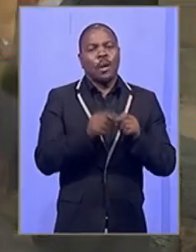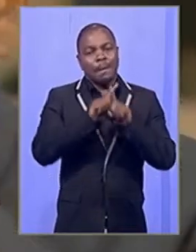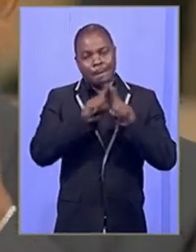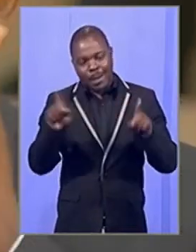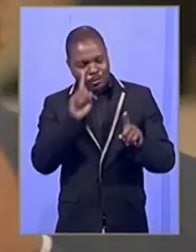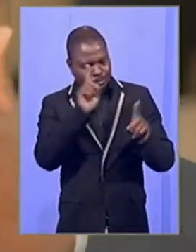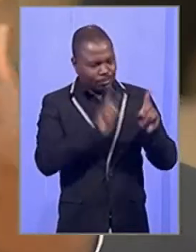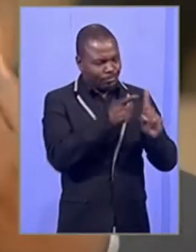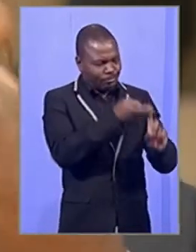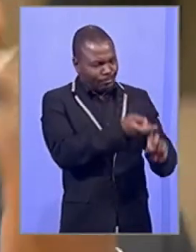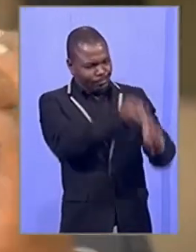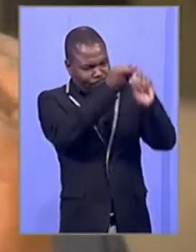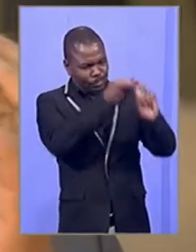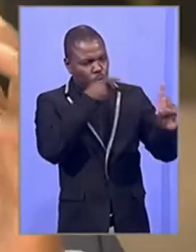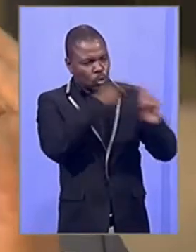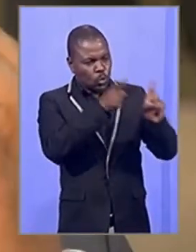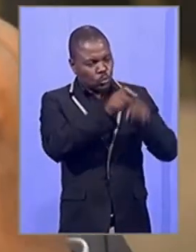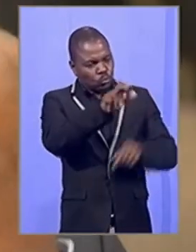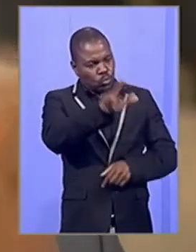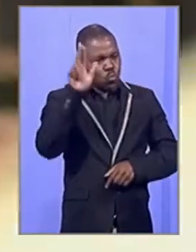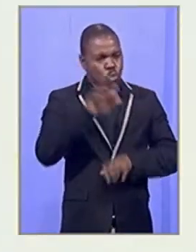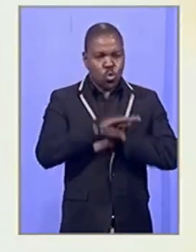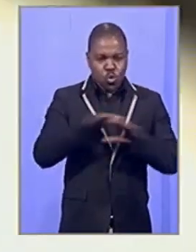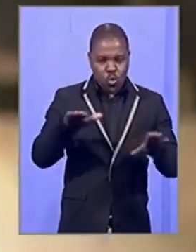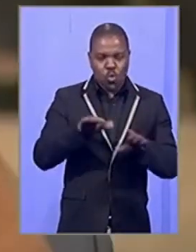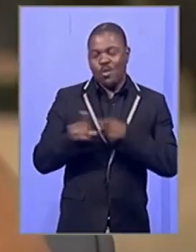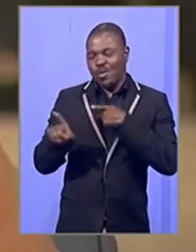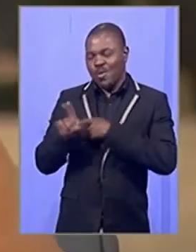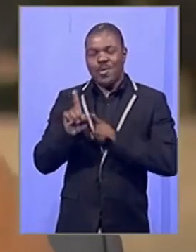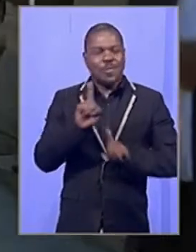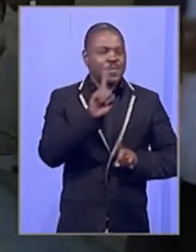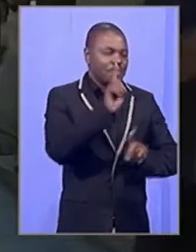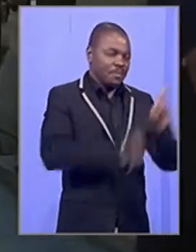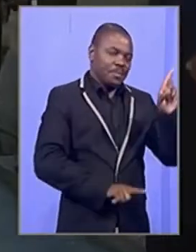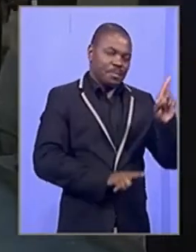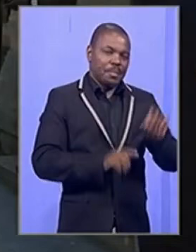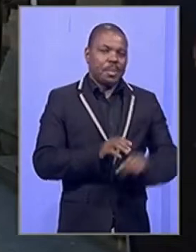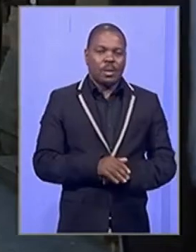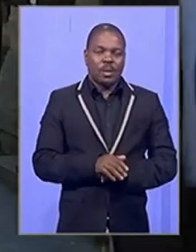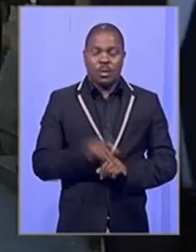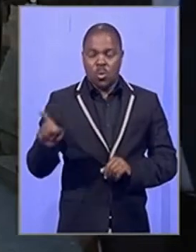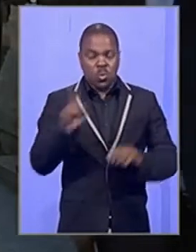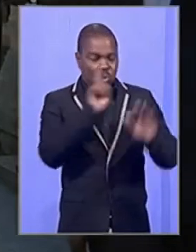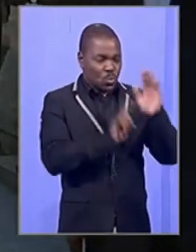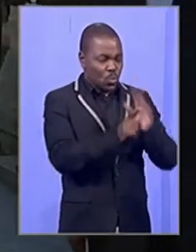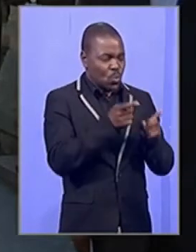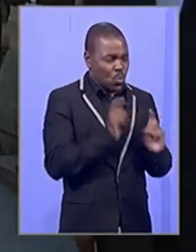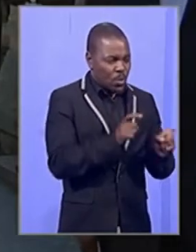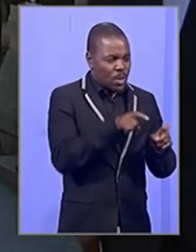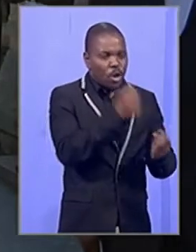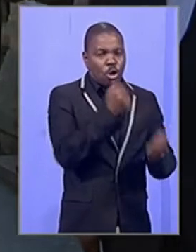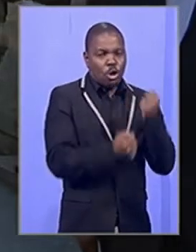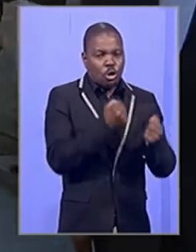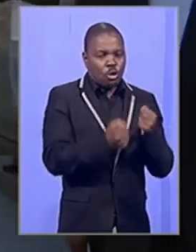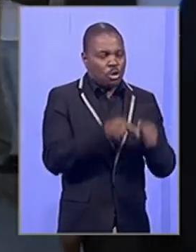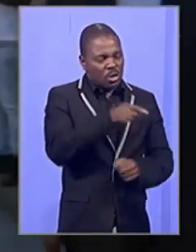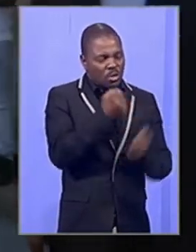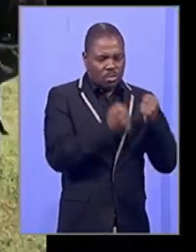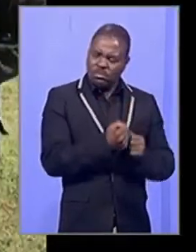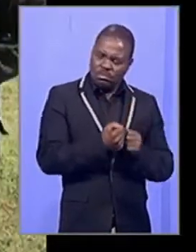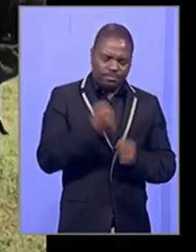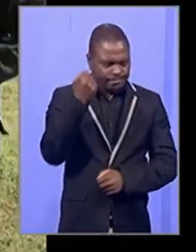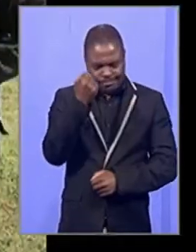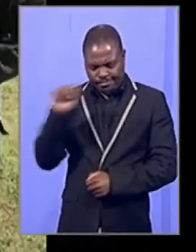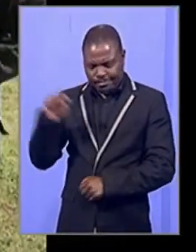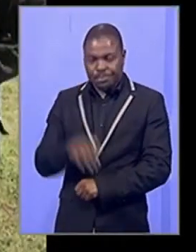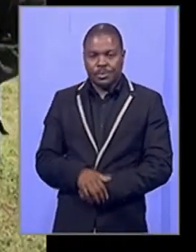gagwe a go thibela go hlomamišwa ga lekukela a foloditše. Kgopelo ya gagwe ya tšhoganyetšo e gafetšwe ka thoko.